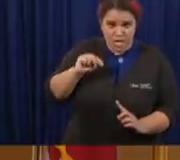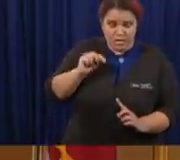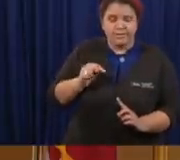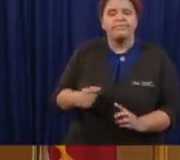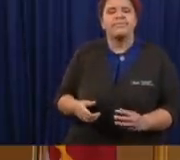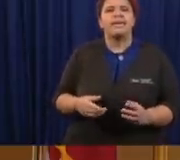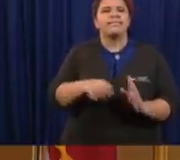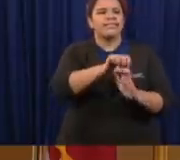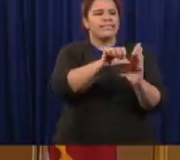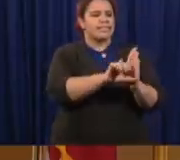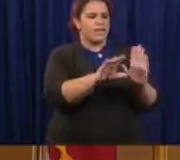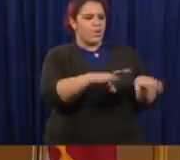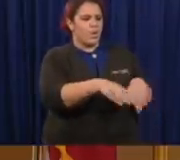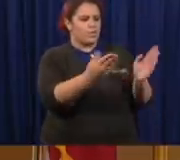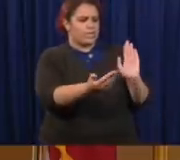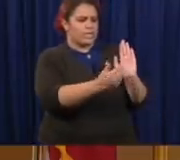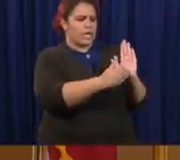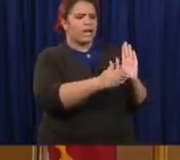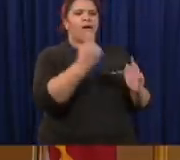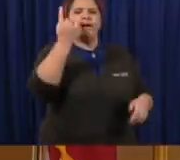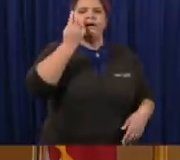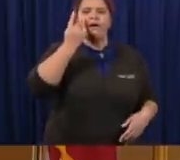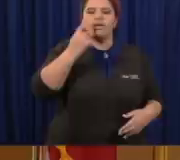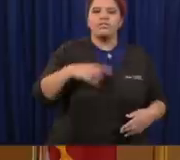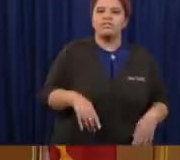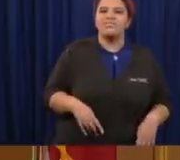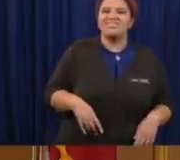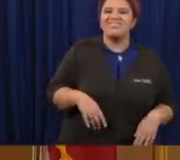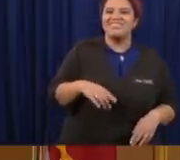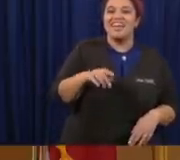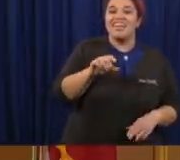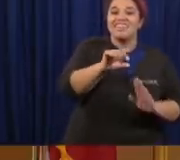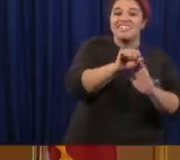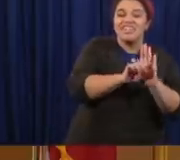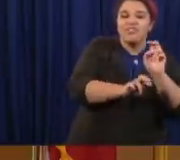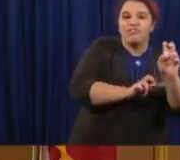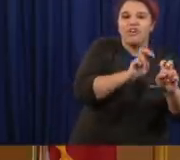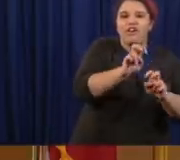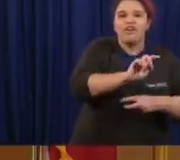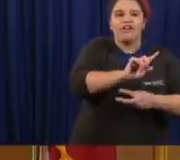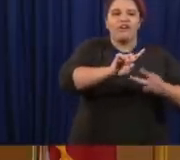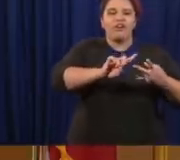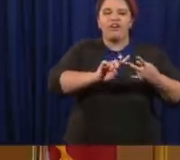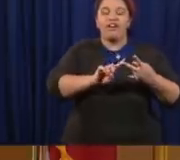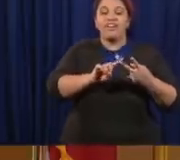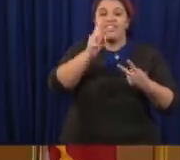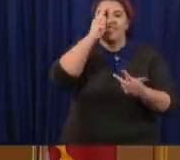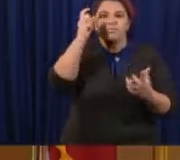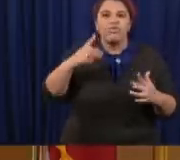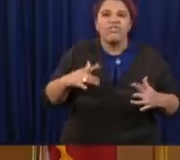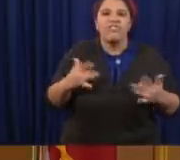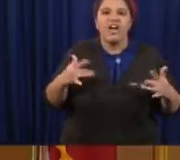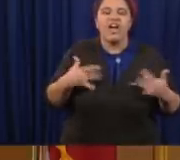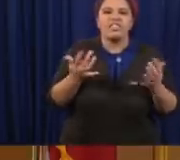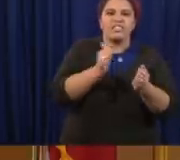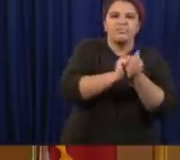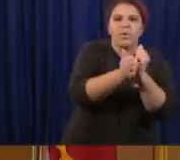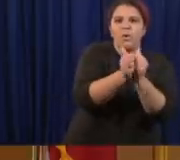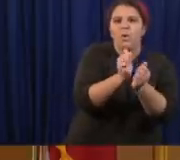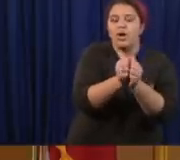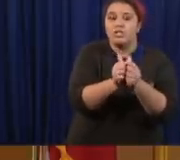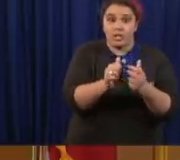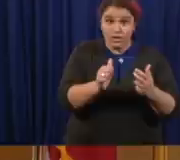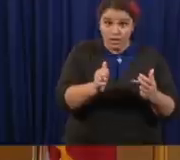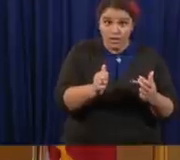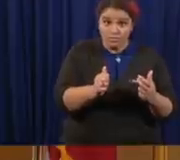state, what about events this summer, county fairs, sporting events, other sorts of things like that people might be looking forward to? Do you anticipate that we